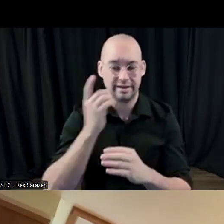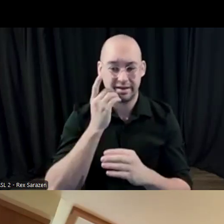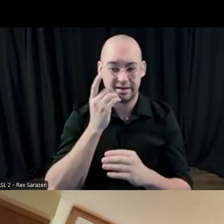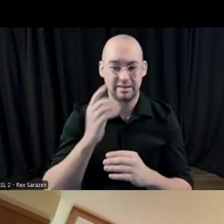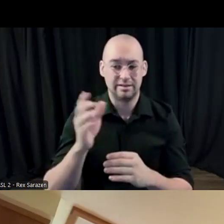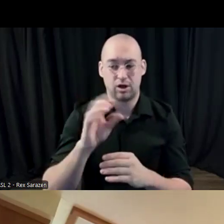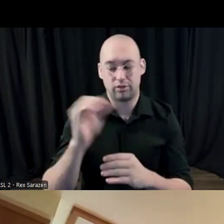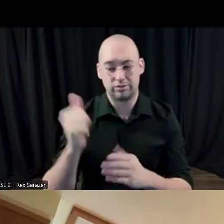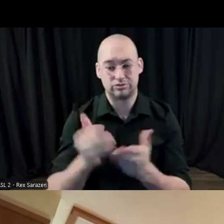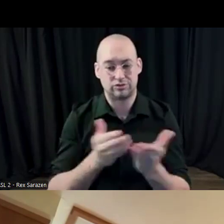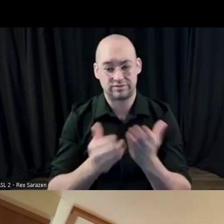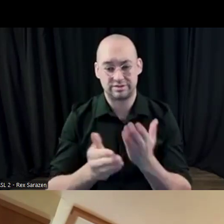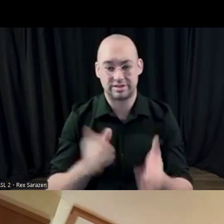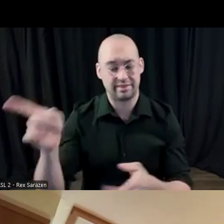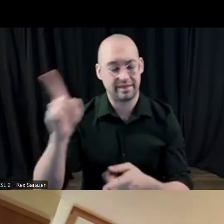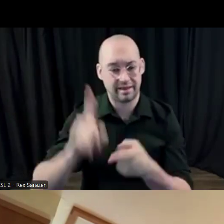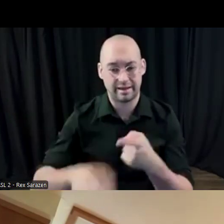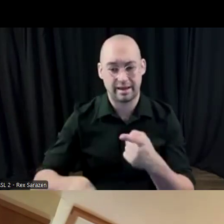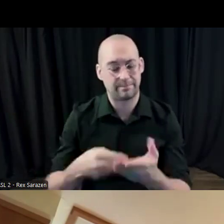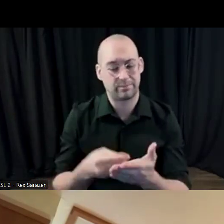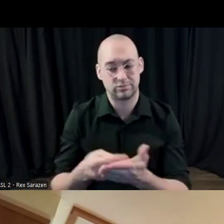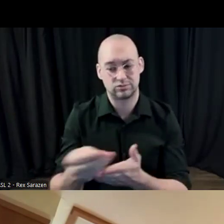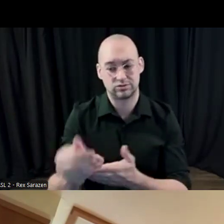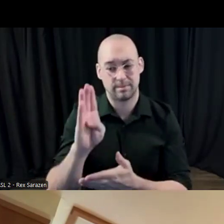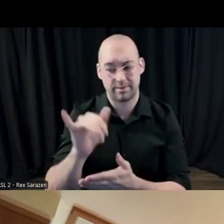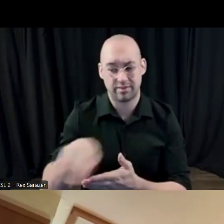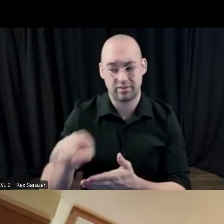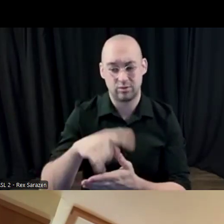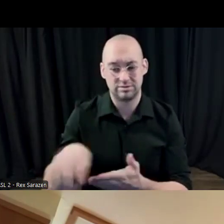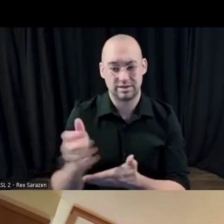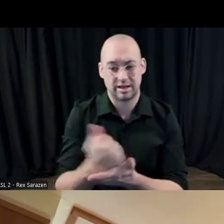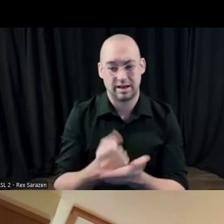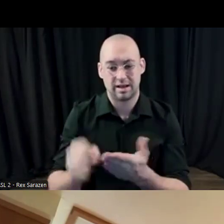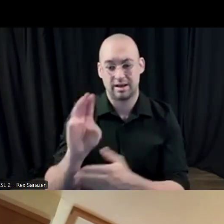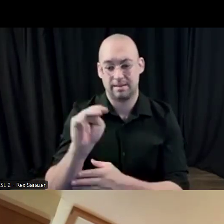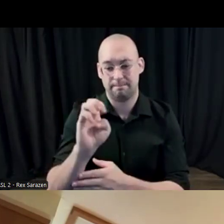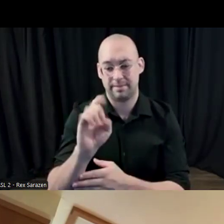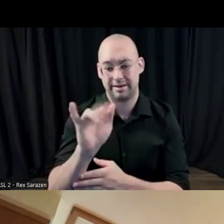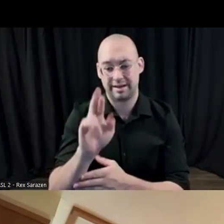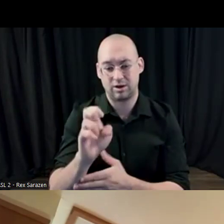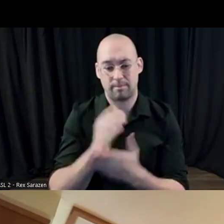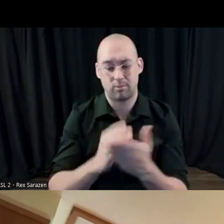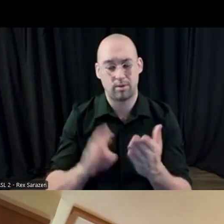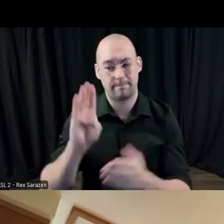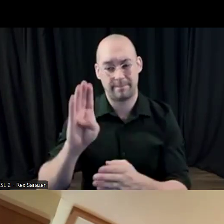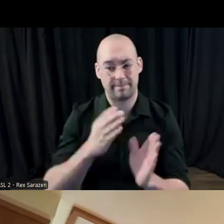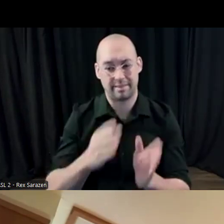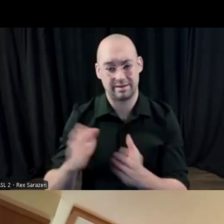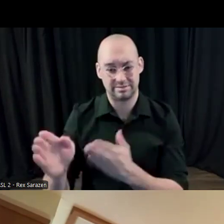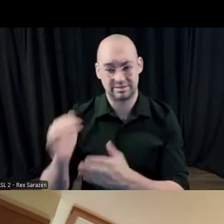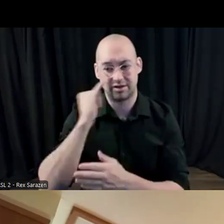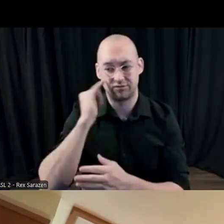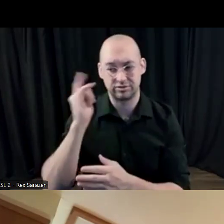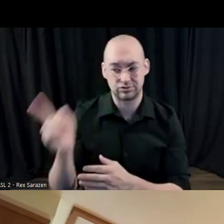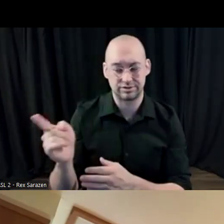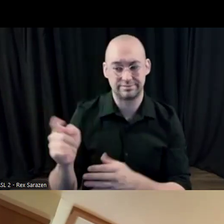services, they cannot be purchased by those receiving Medicare Part B plans. If she attempts